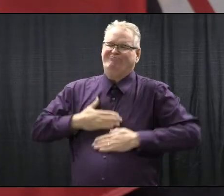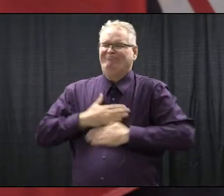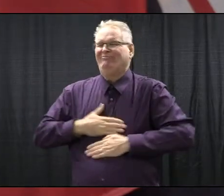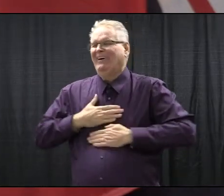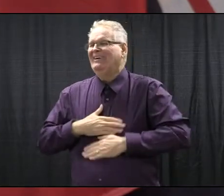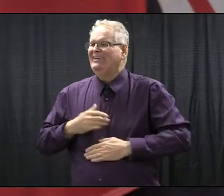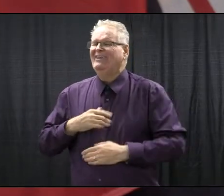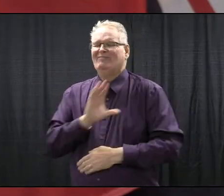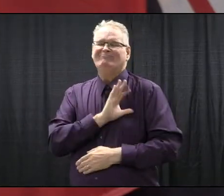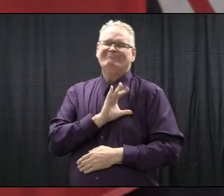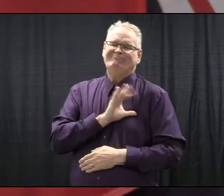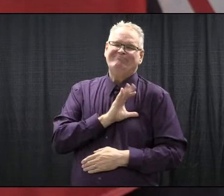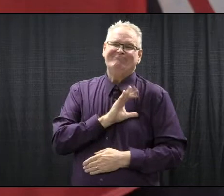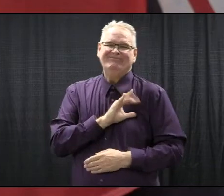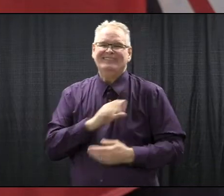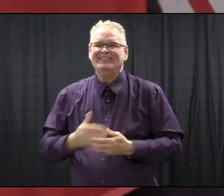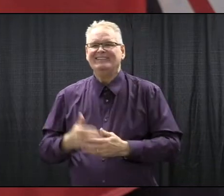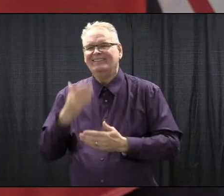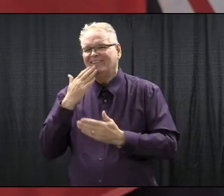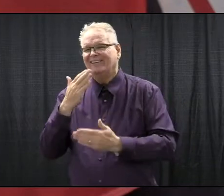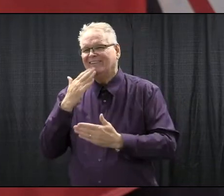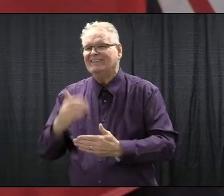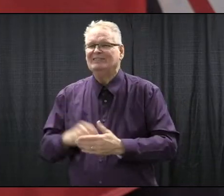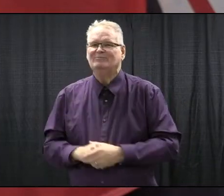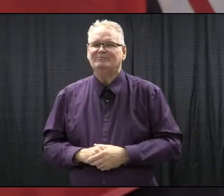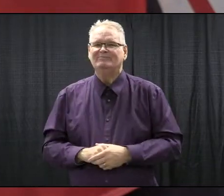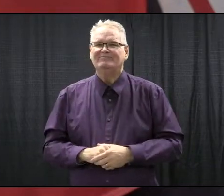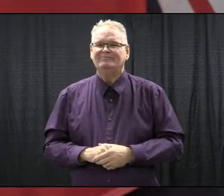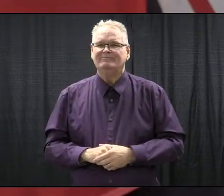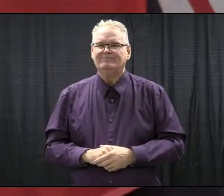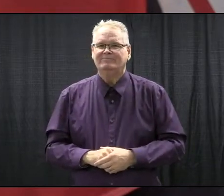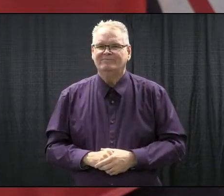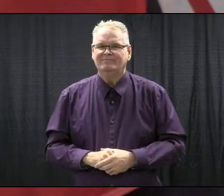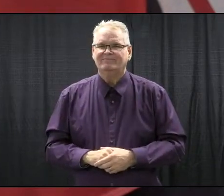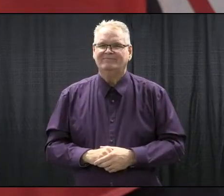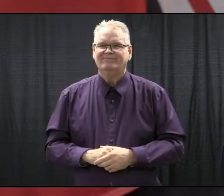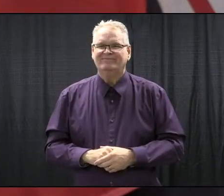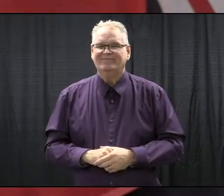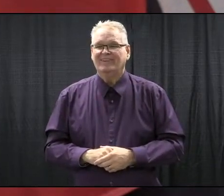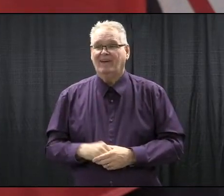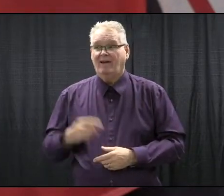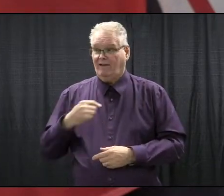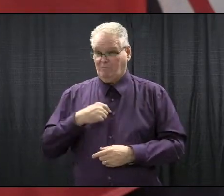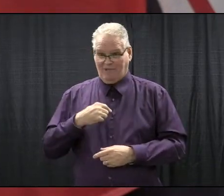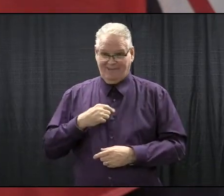for the dance card is great, but I'm no Patrick Swayze, so you will be sadly disappointed.